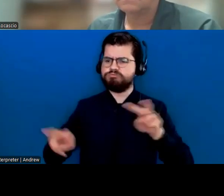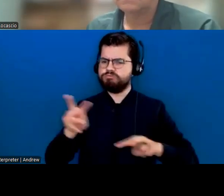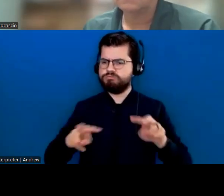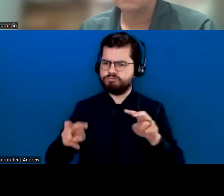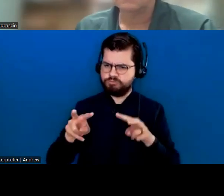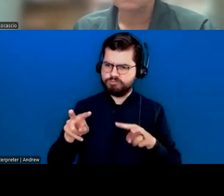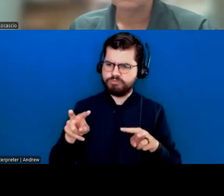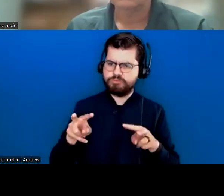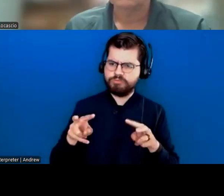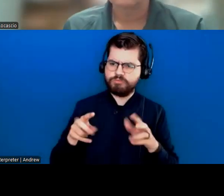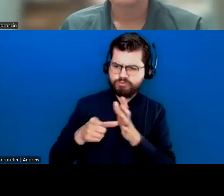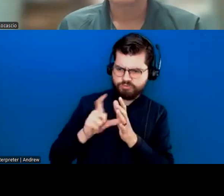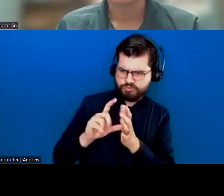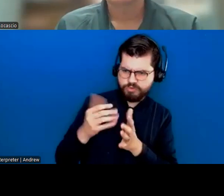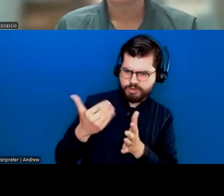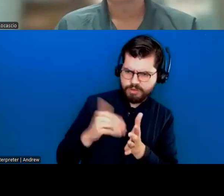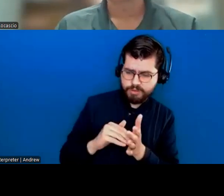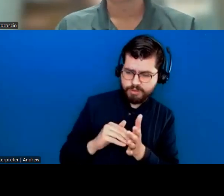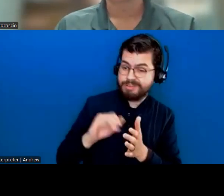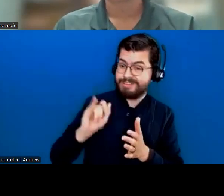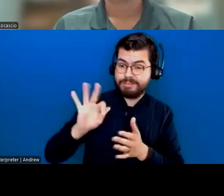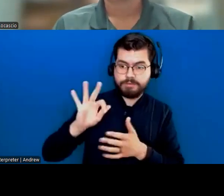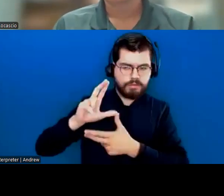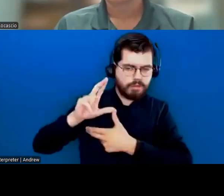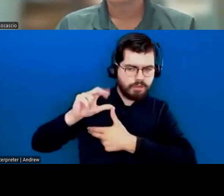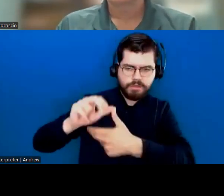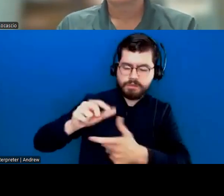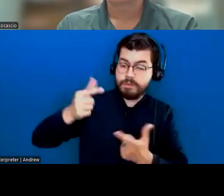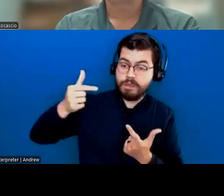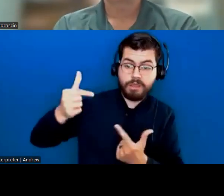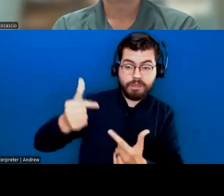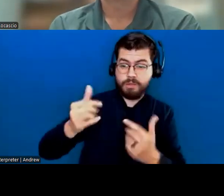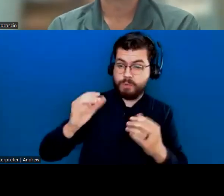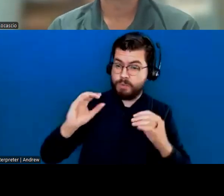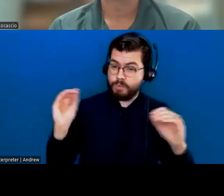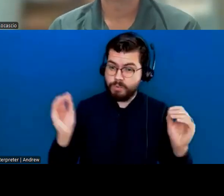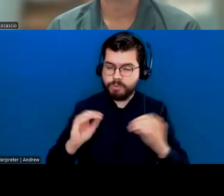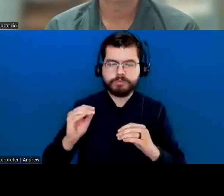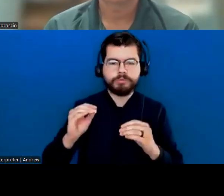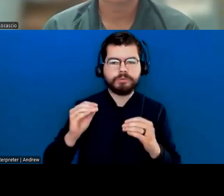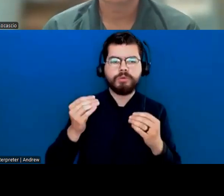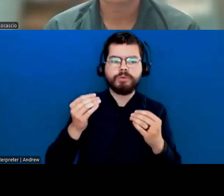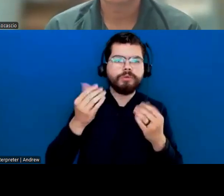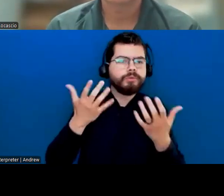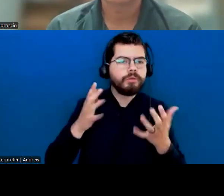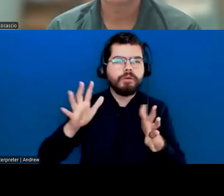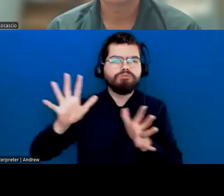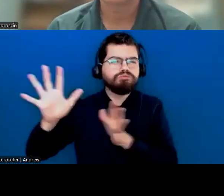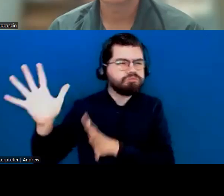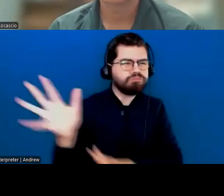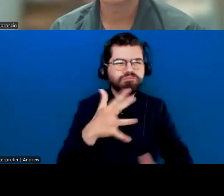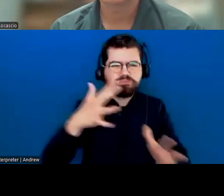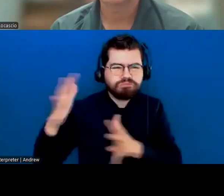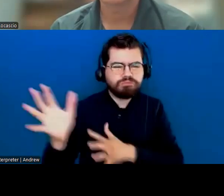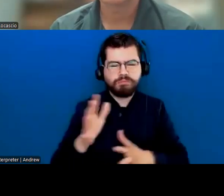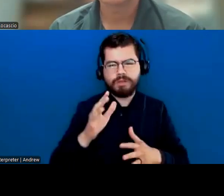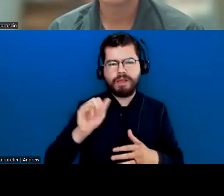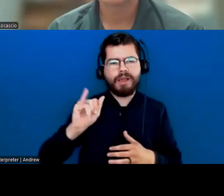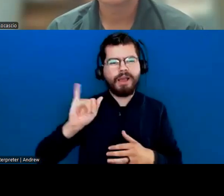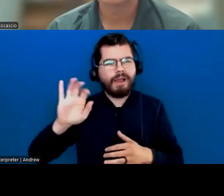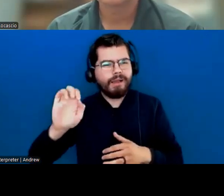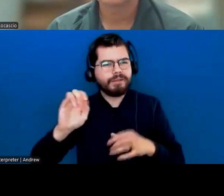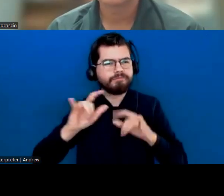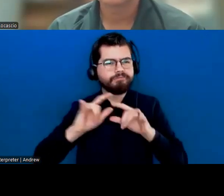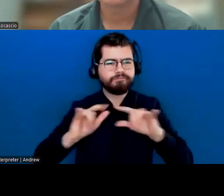natural disturbance comes along, such as a major windstorm or ice storm, then they're probably going to need to open the